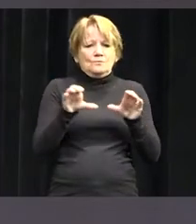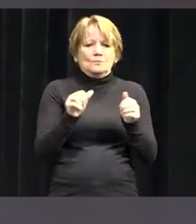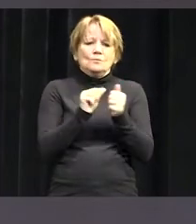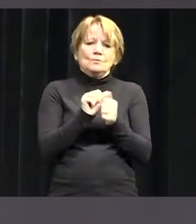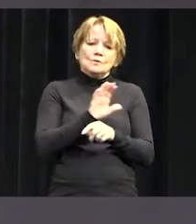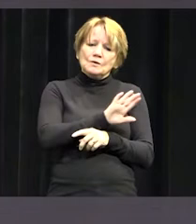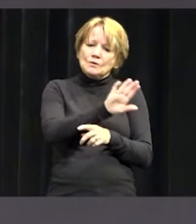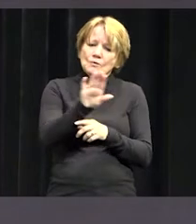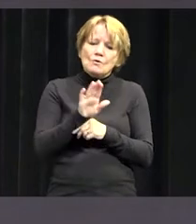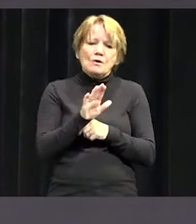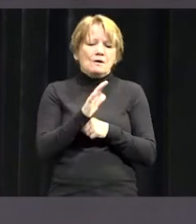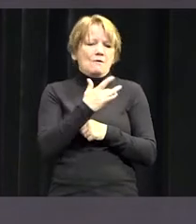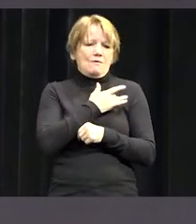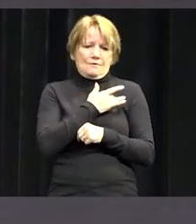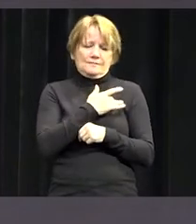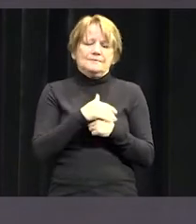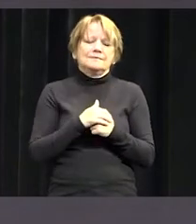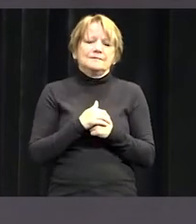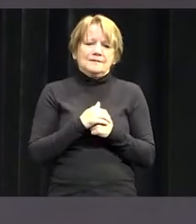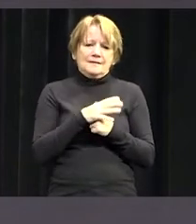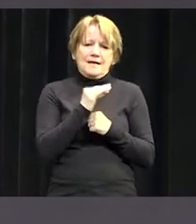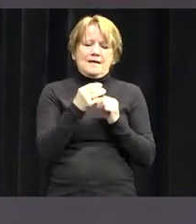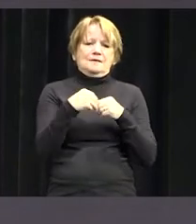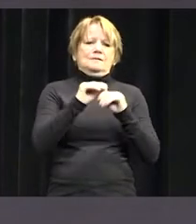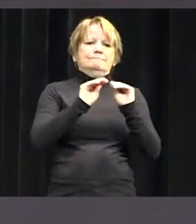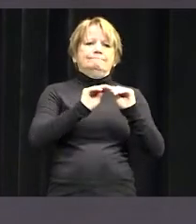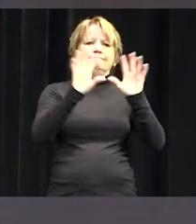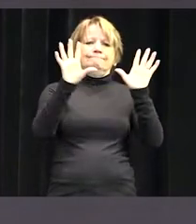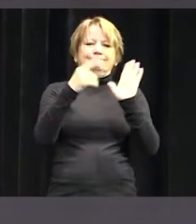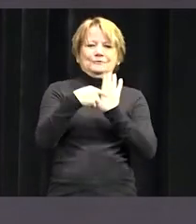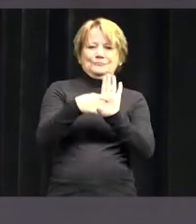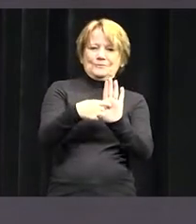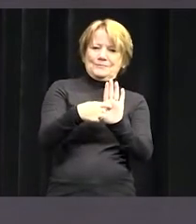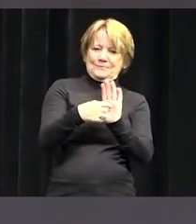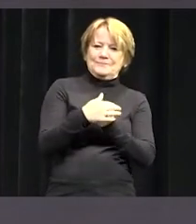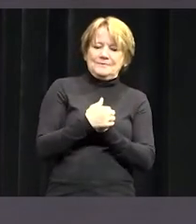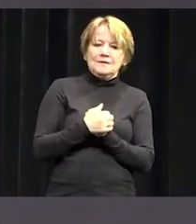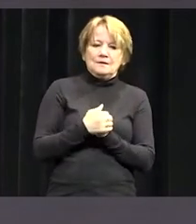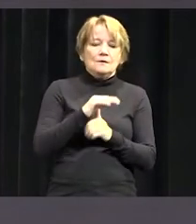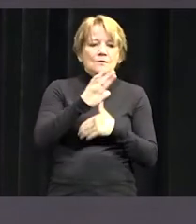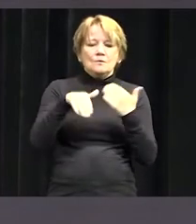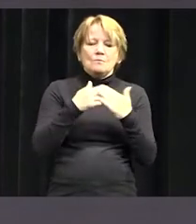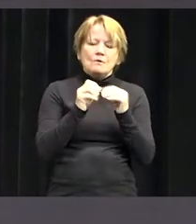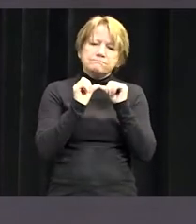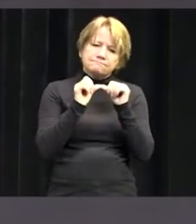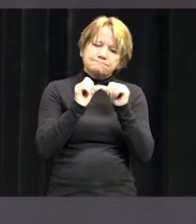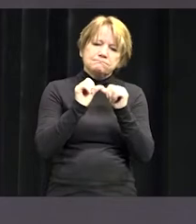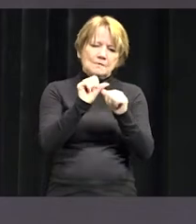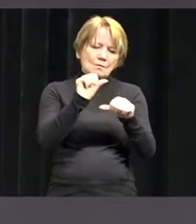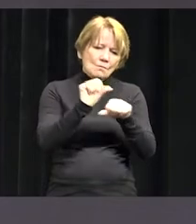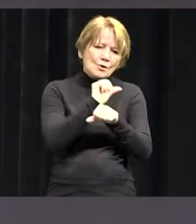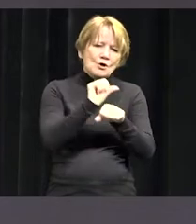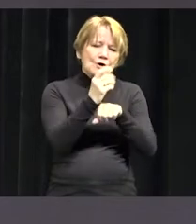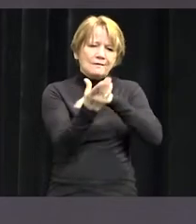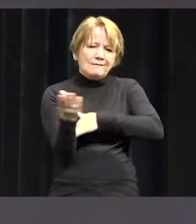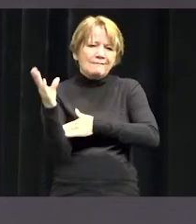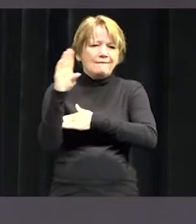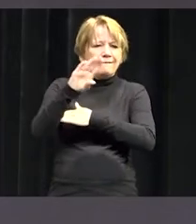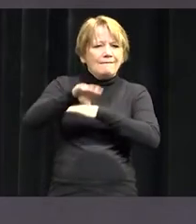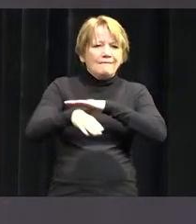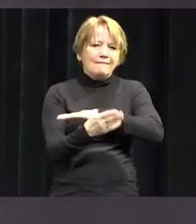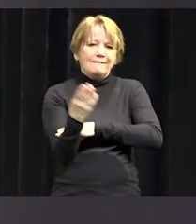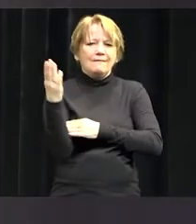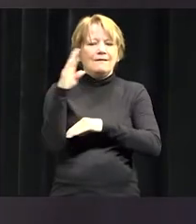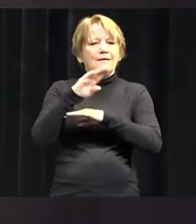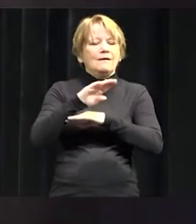accomplish our tasks you were so willing to do anything to be able to reach your destination on